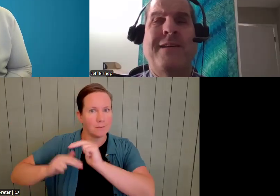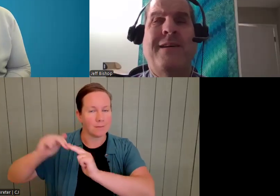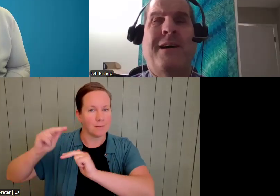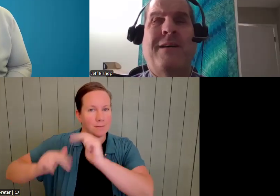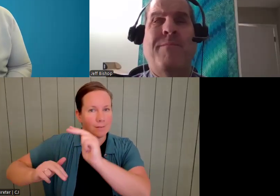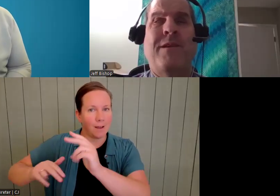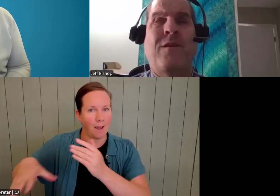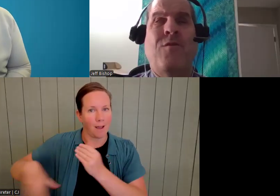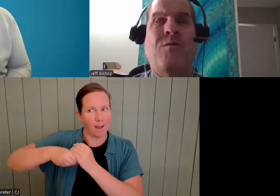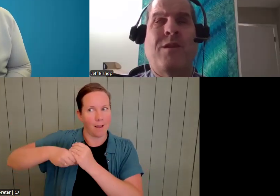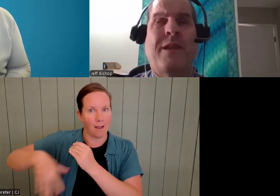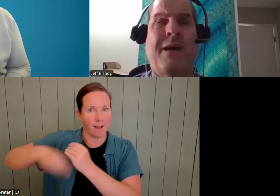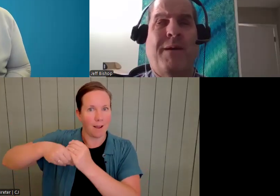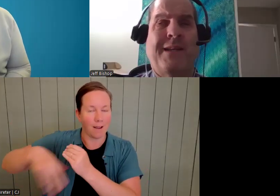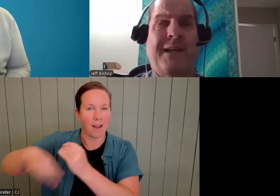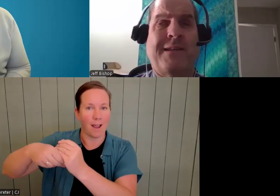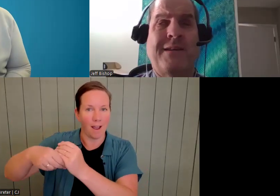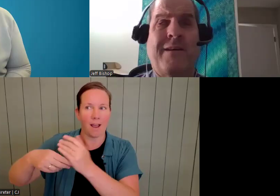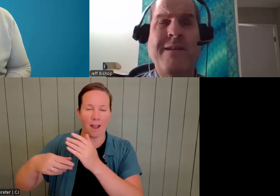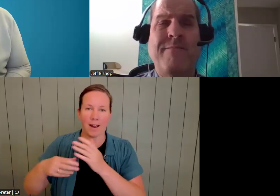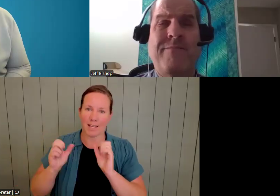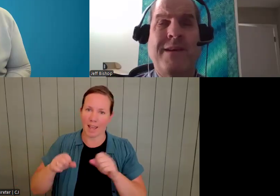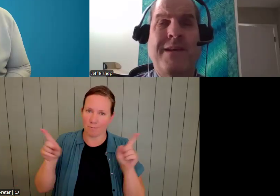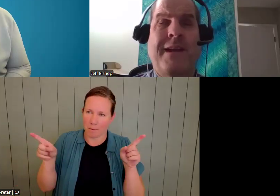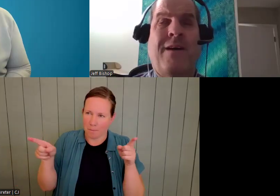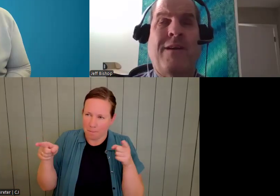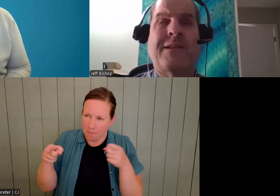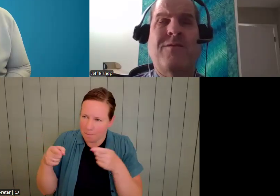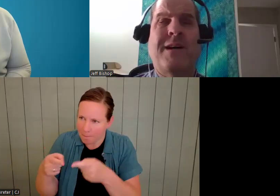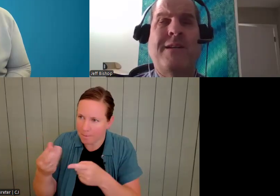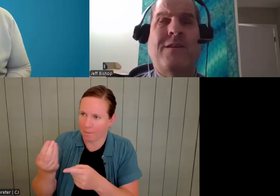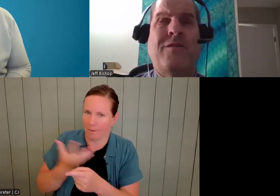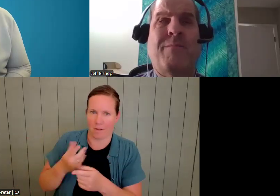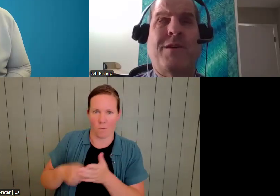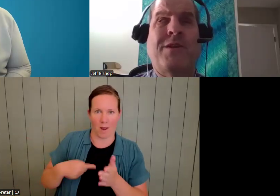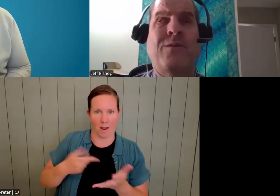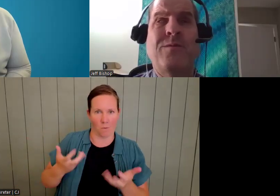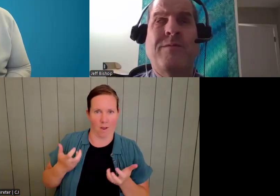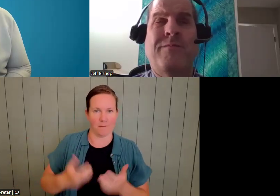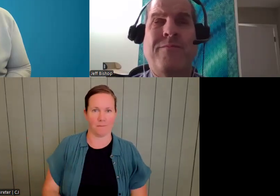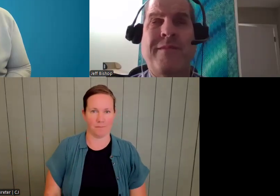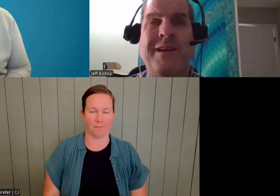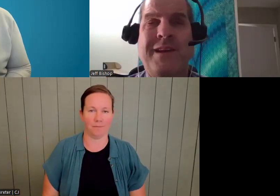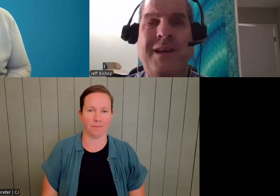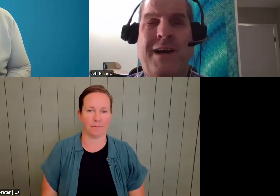facilitate you through that process. All right. Now let's go on to number 2,